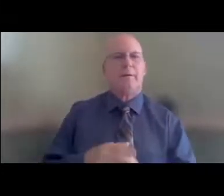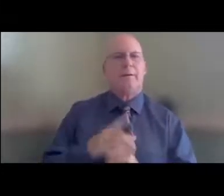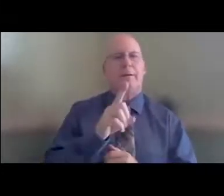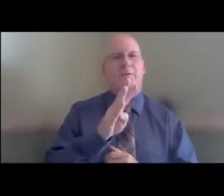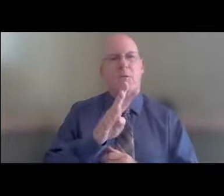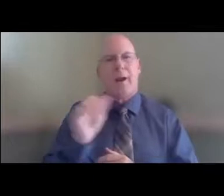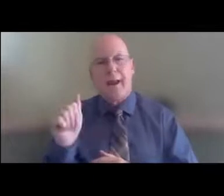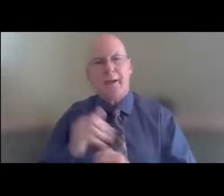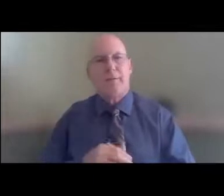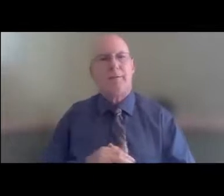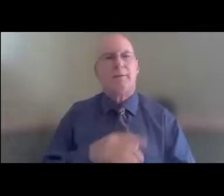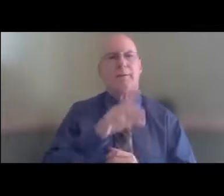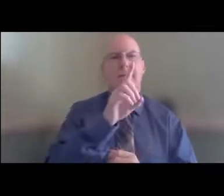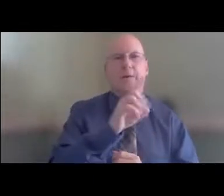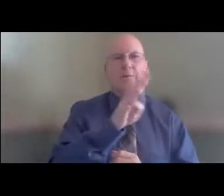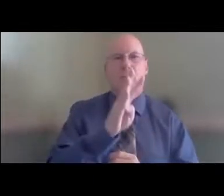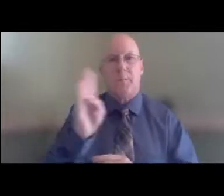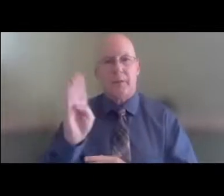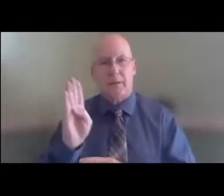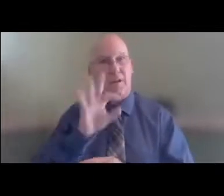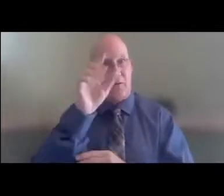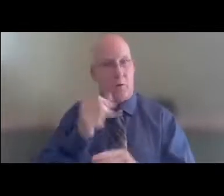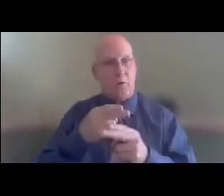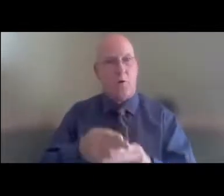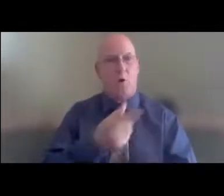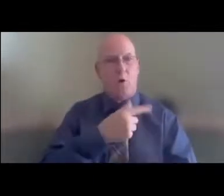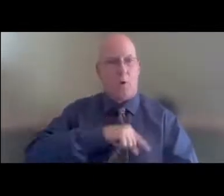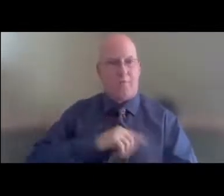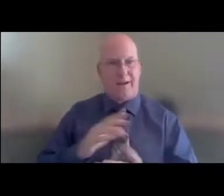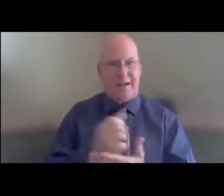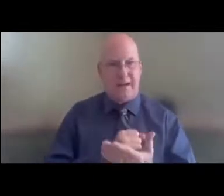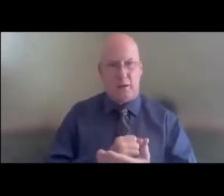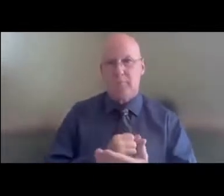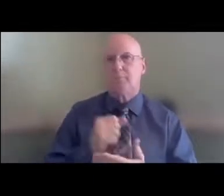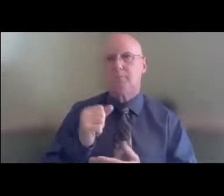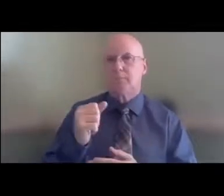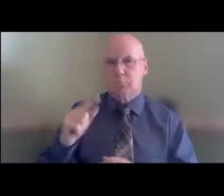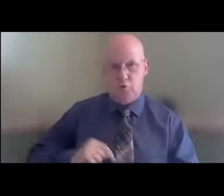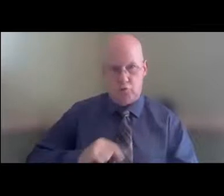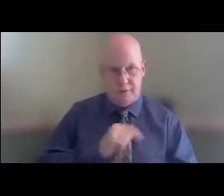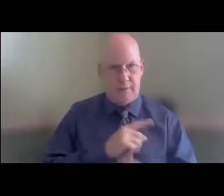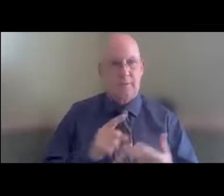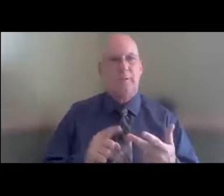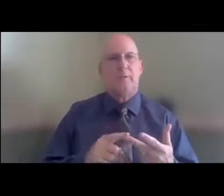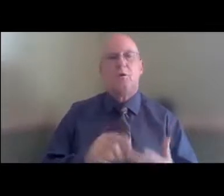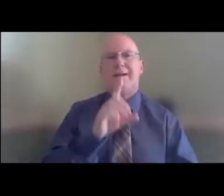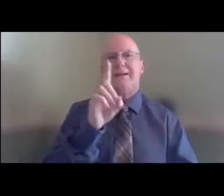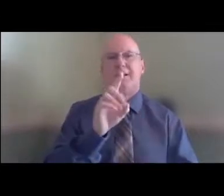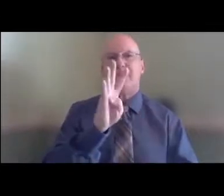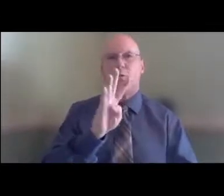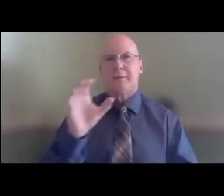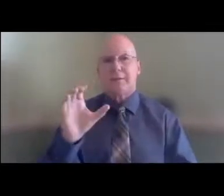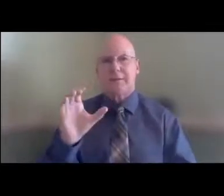trust or a D4B, which in Florida is called a qualified income trust. or you might hear of a D4C, which is a